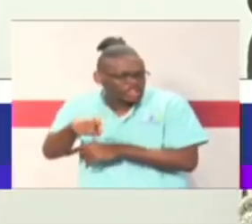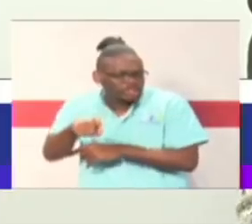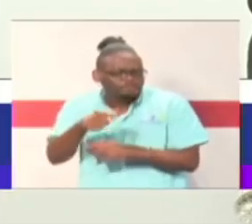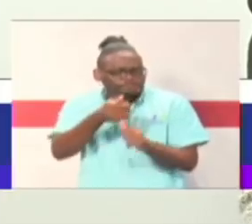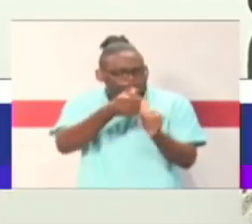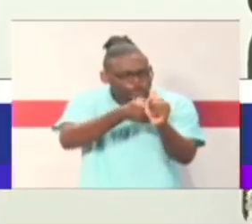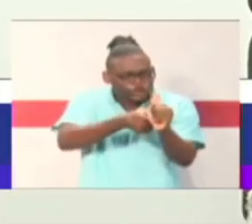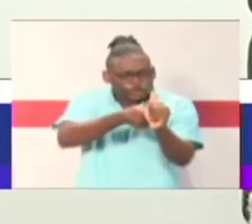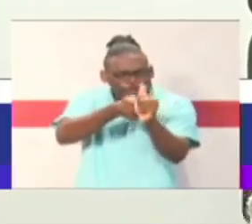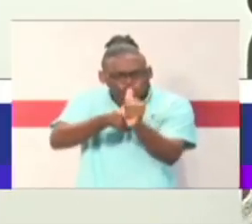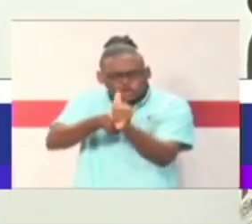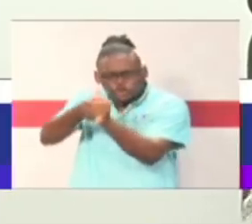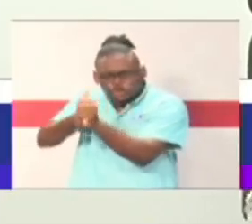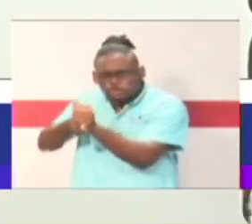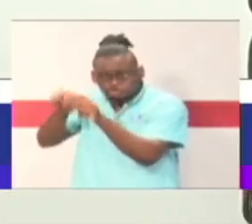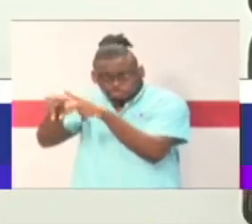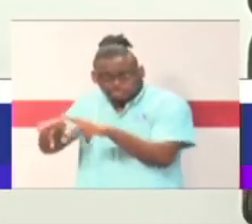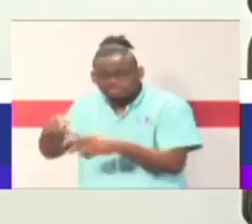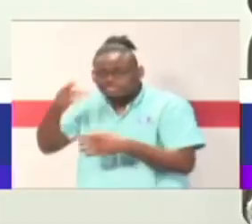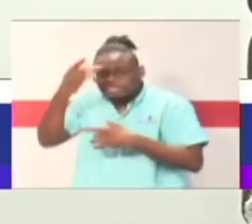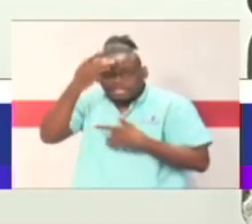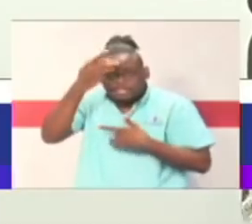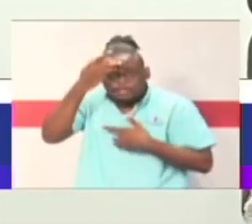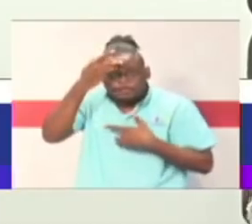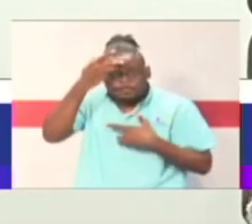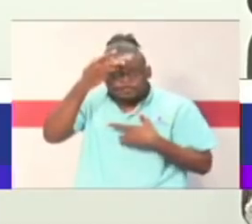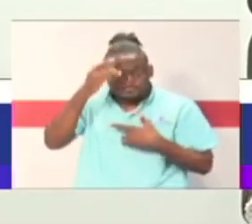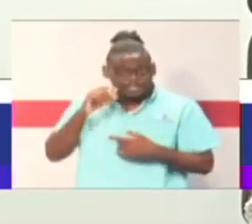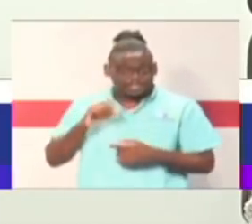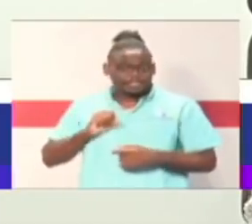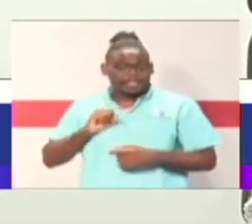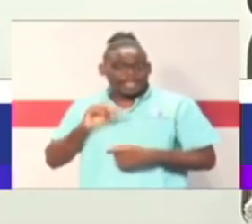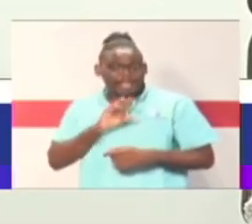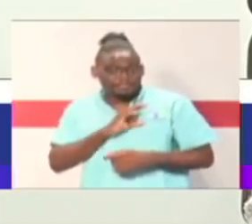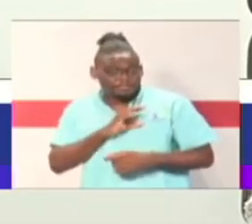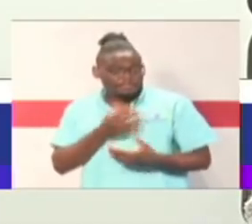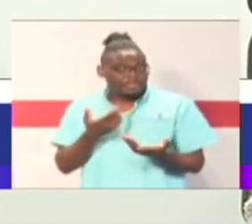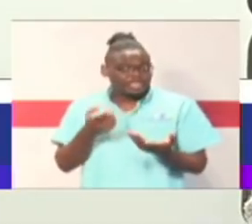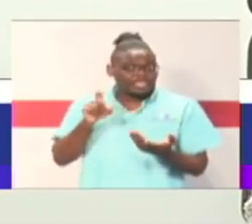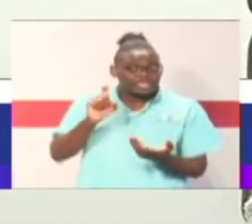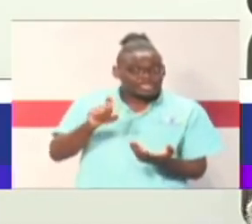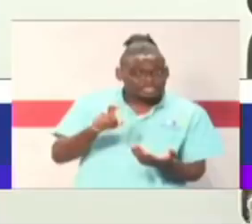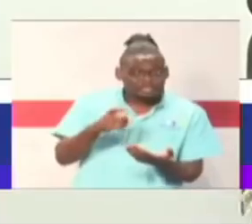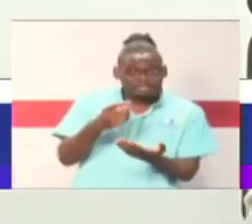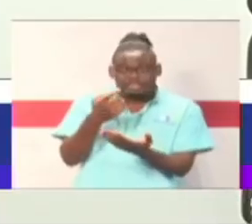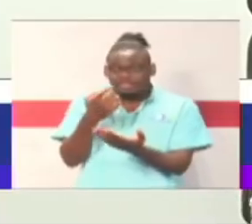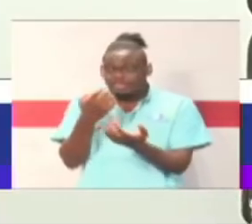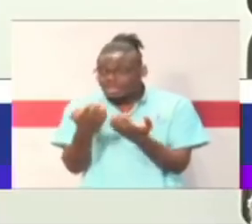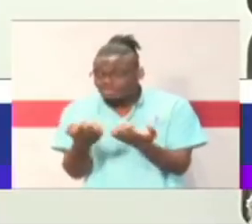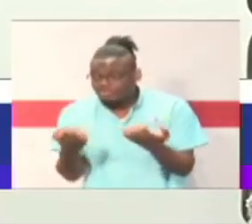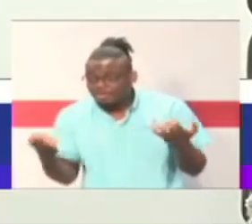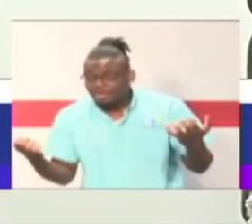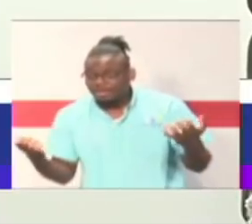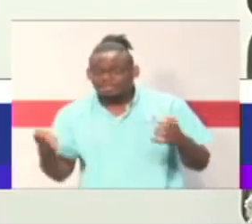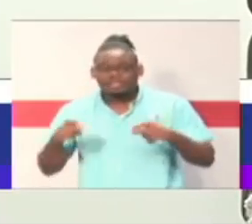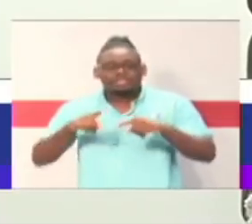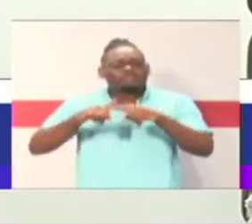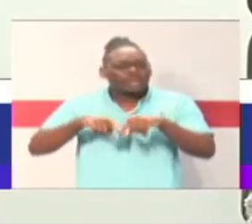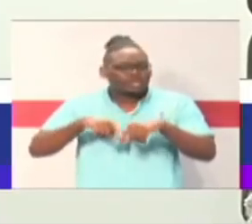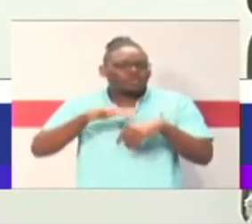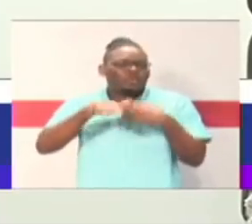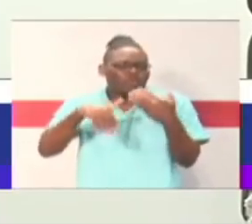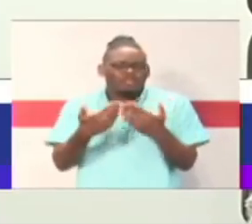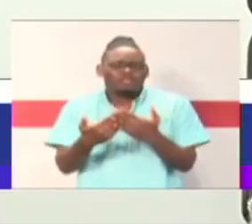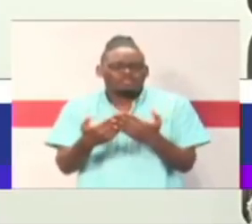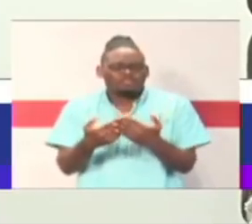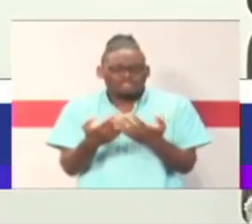staffing, resources, and equipment, as well as the local context. And we use the information that